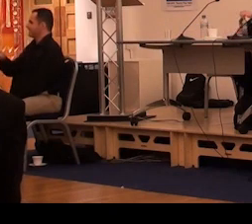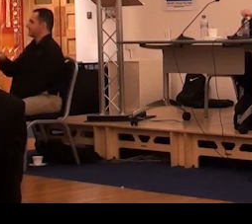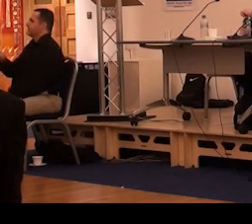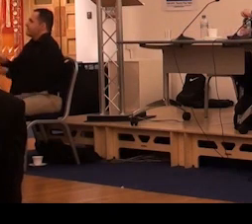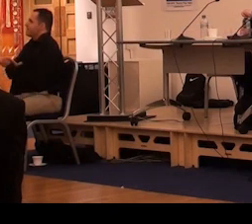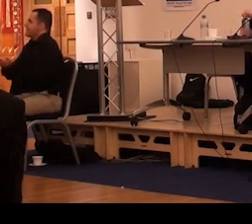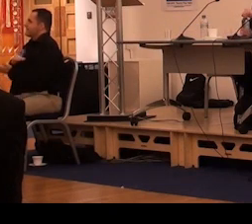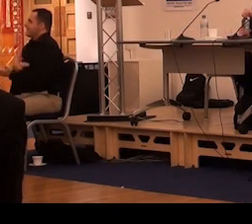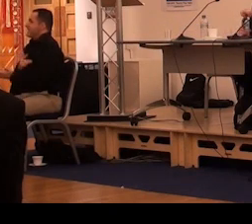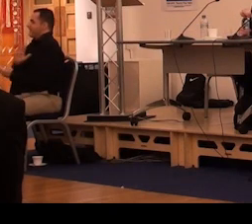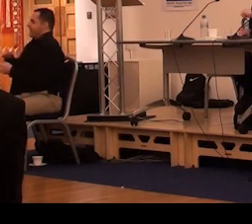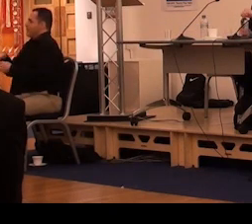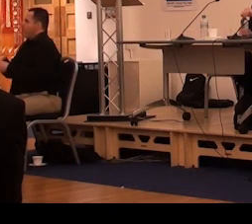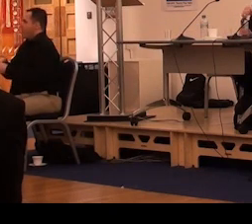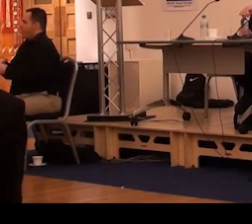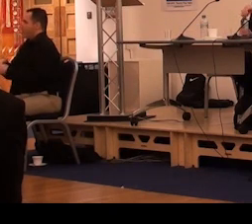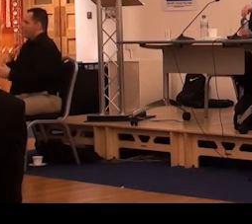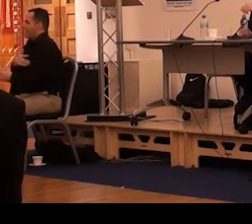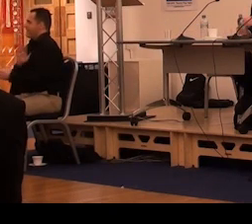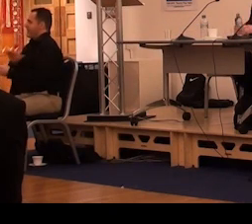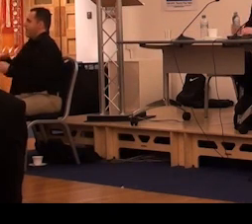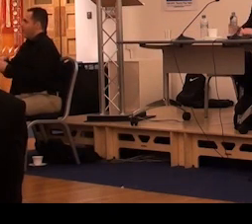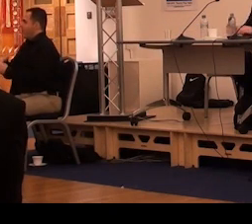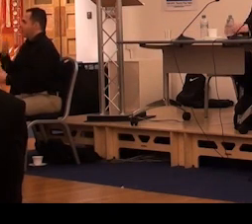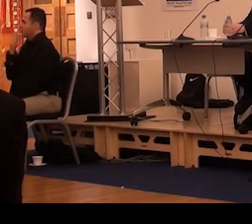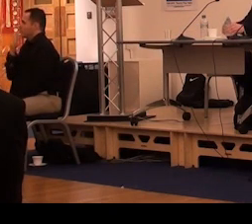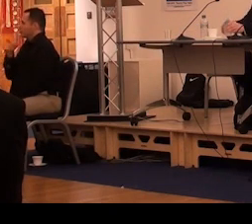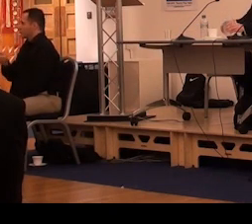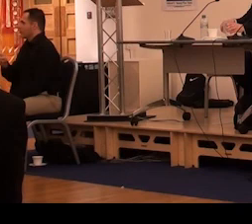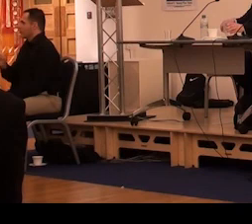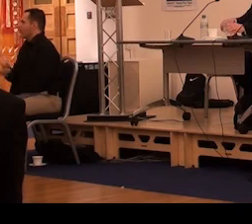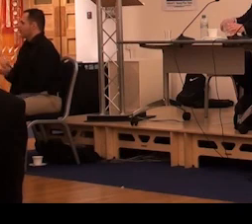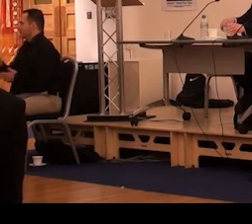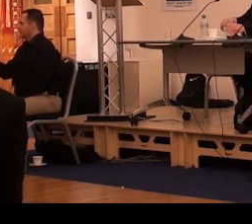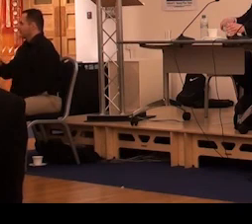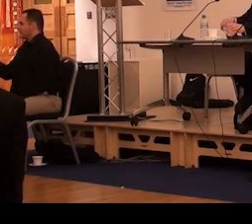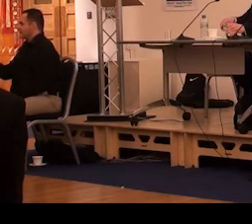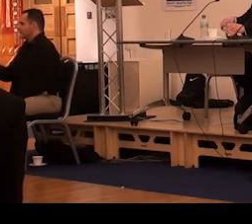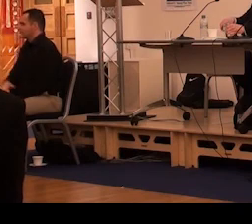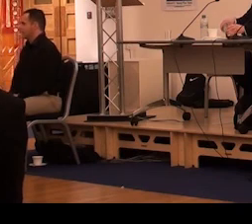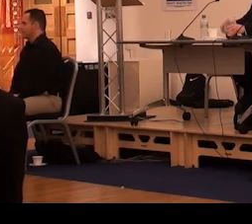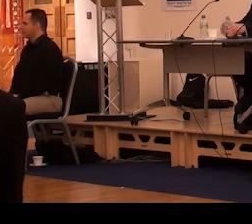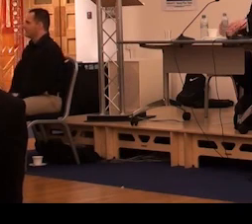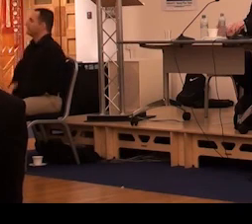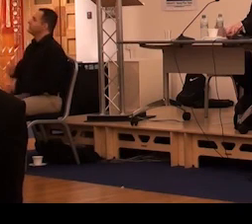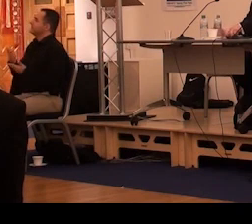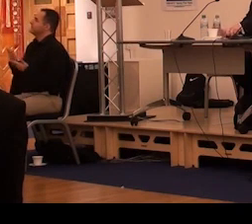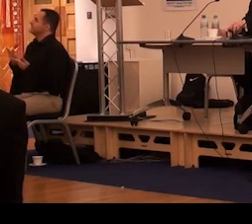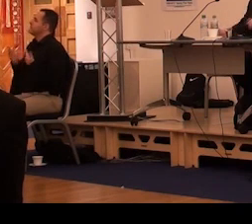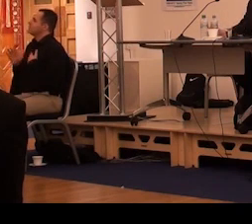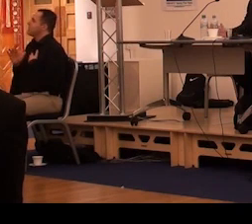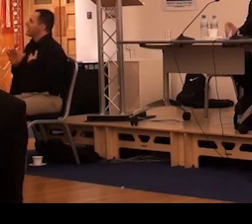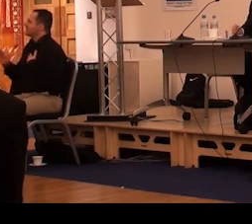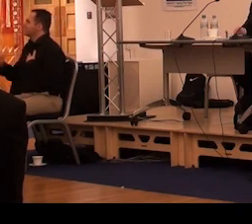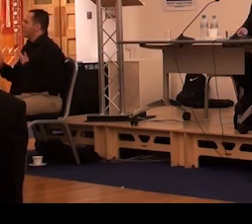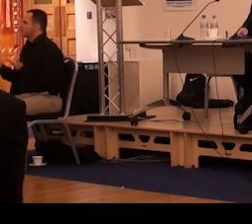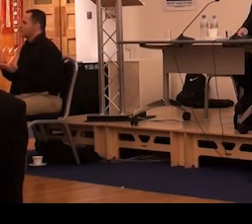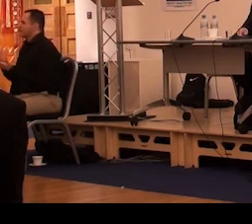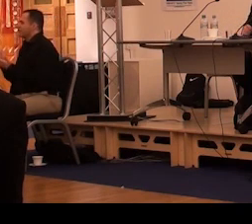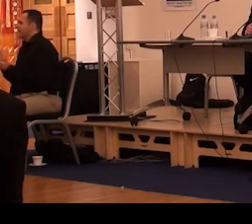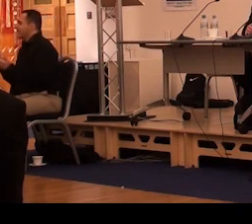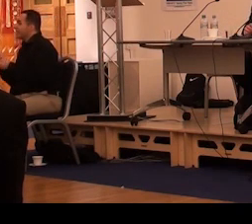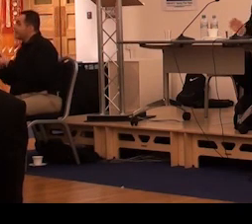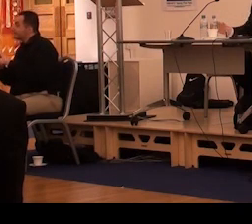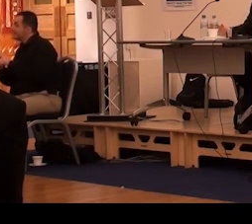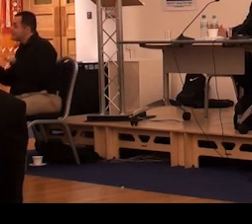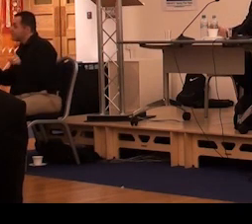belonging and being a part of something much bigger than they as individuals. And again, it's not this question of